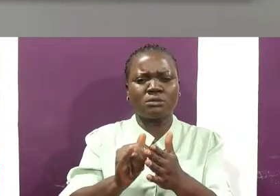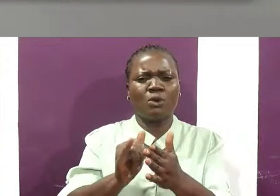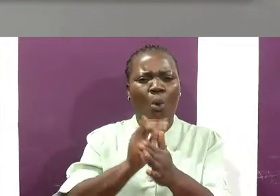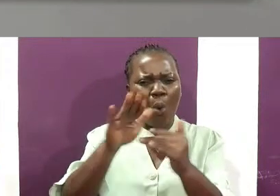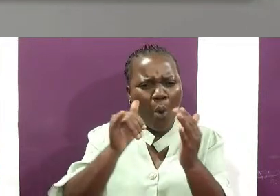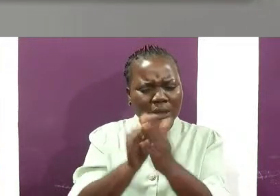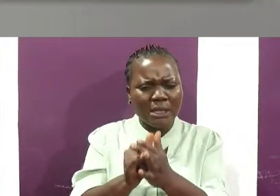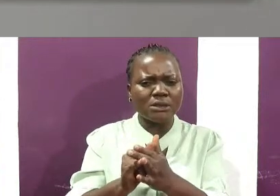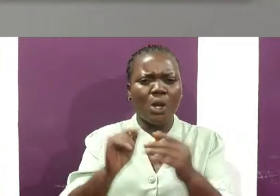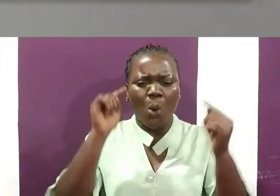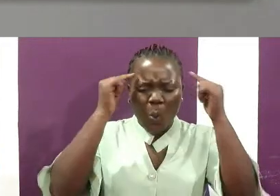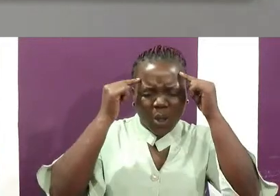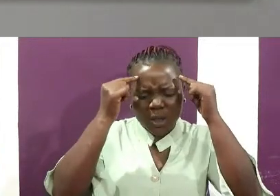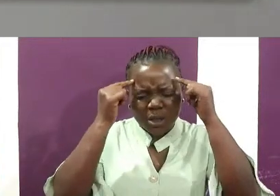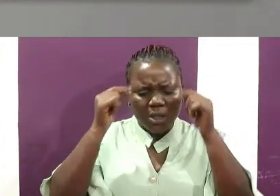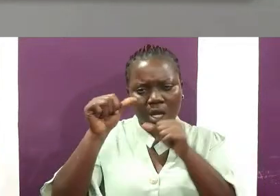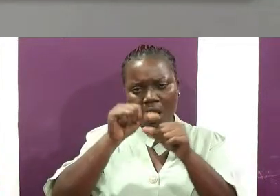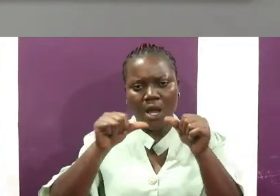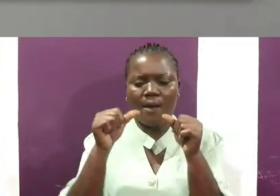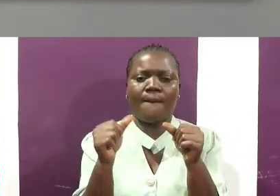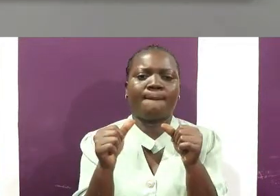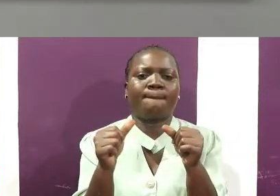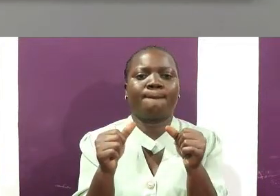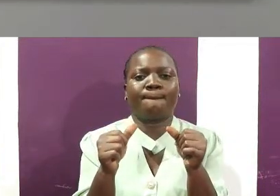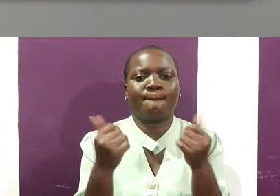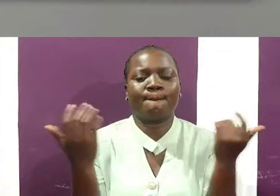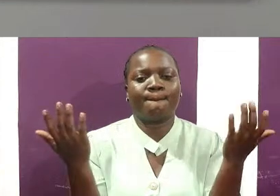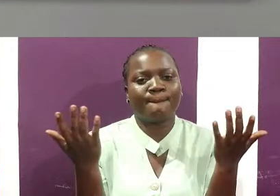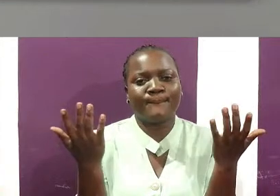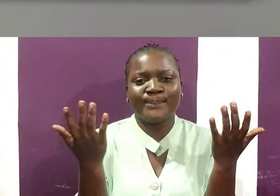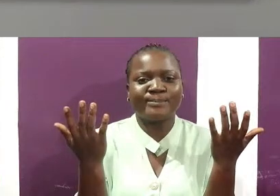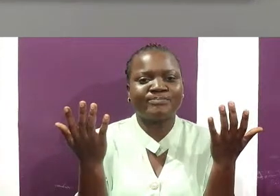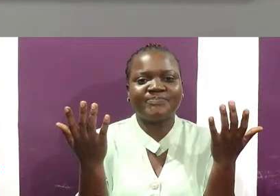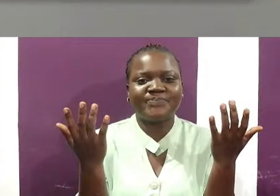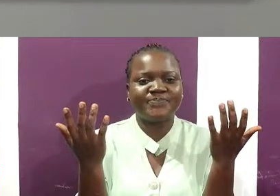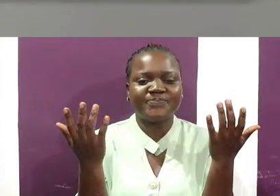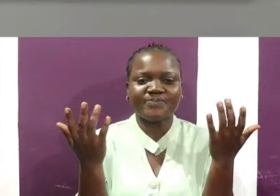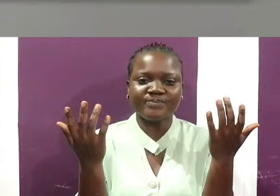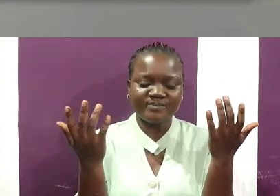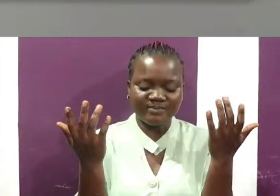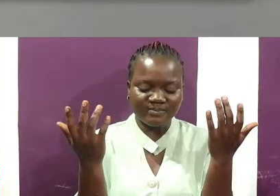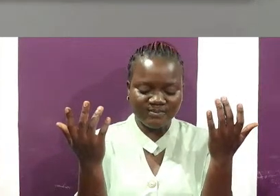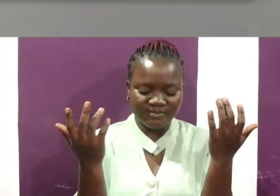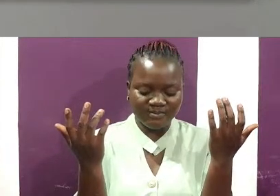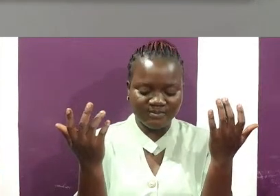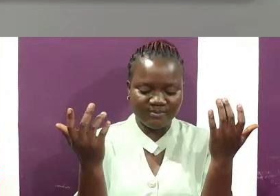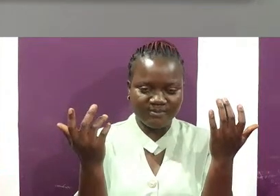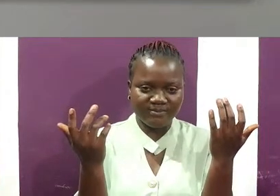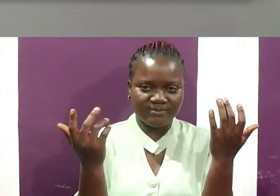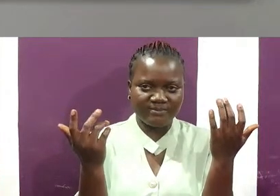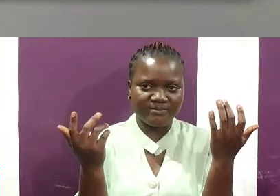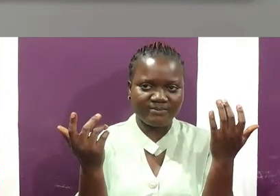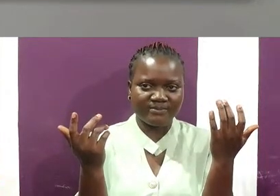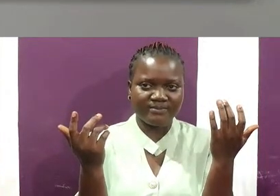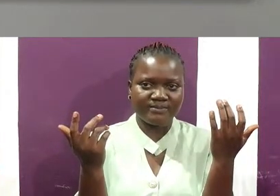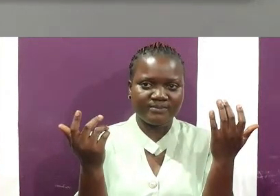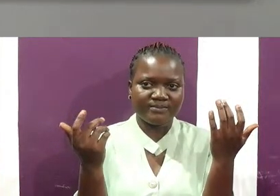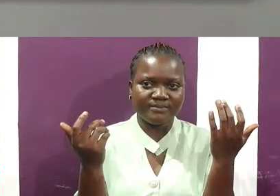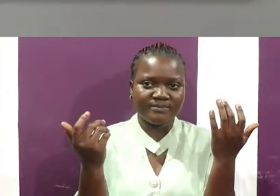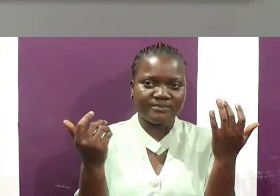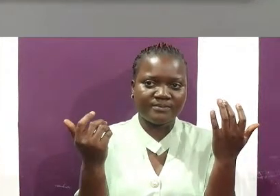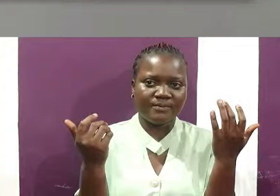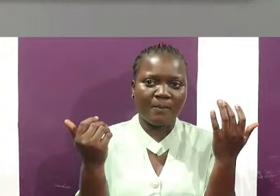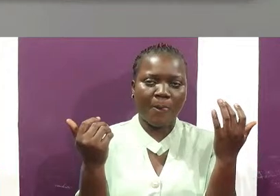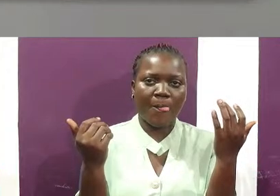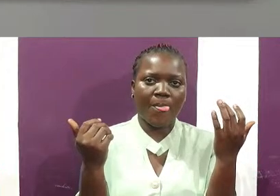If the oneness of the church did not matter, why did they stress that they were together and had all things